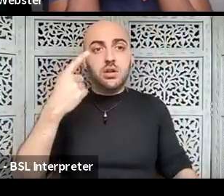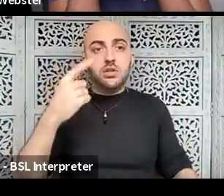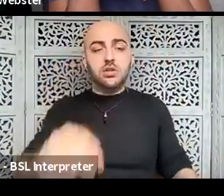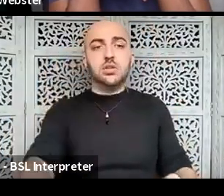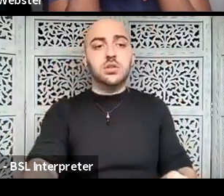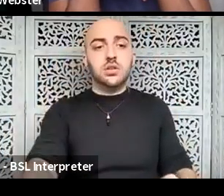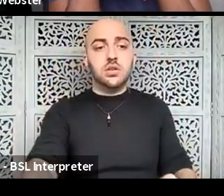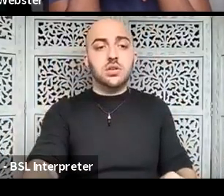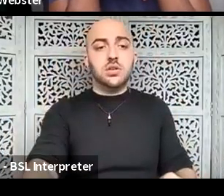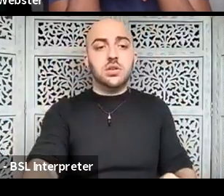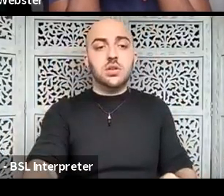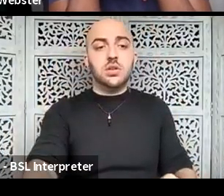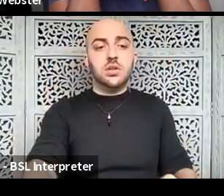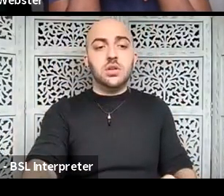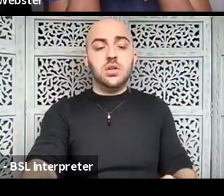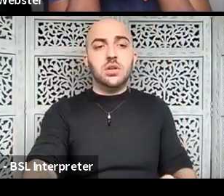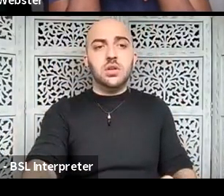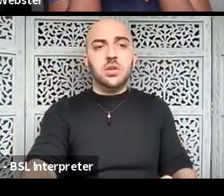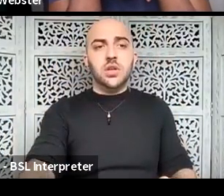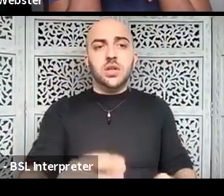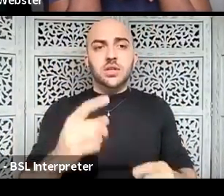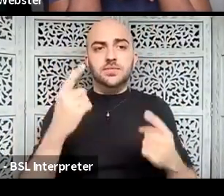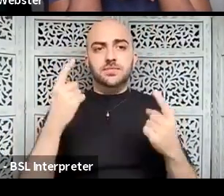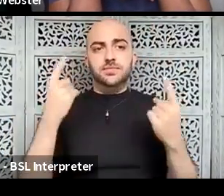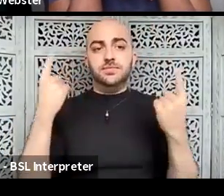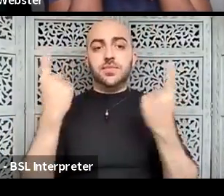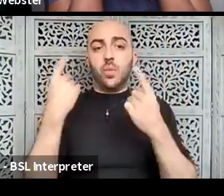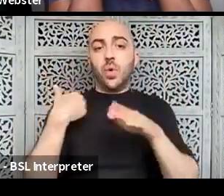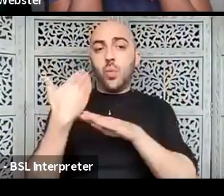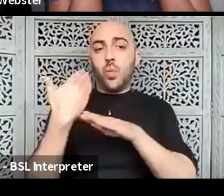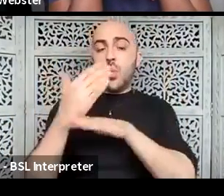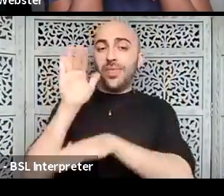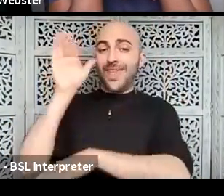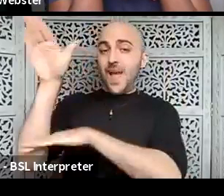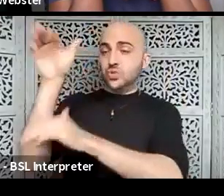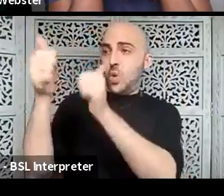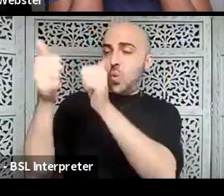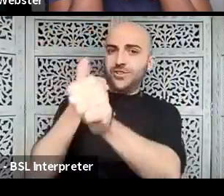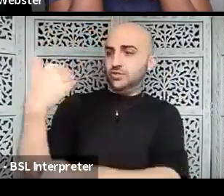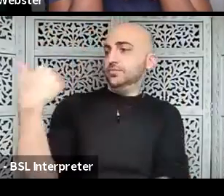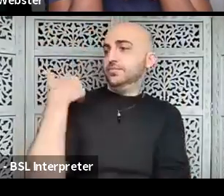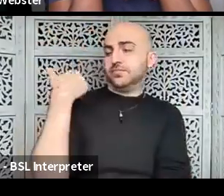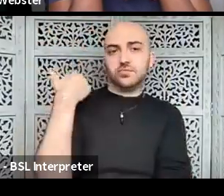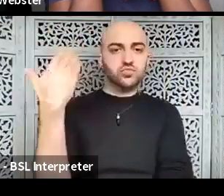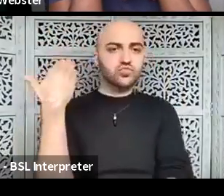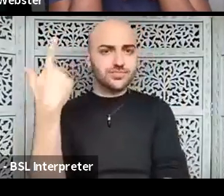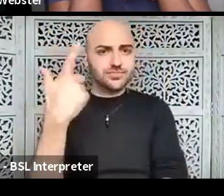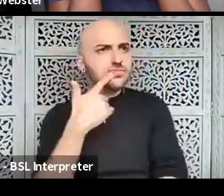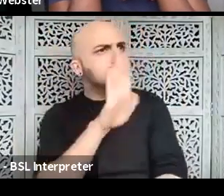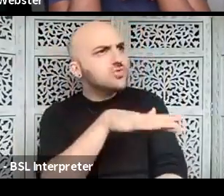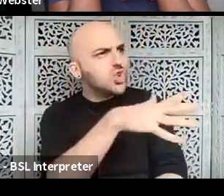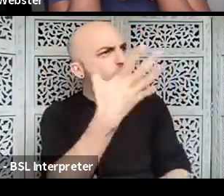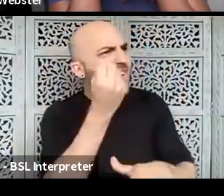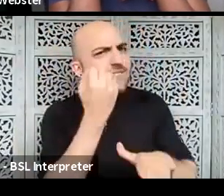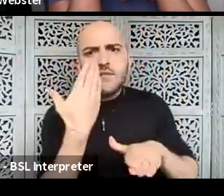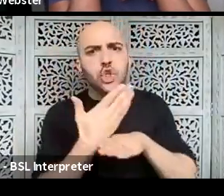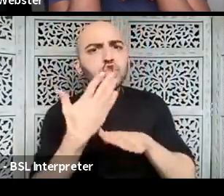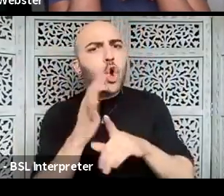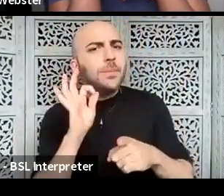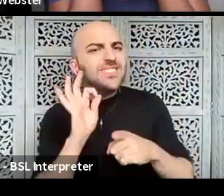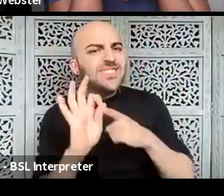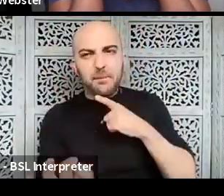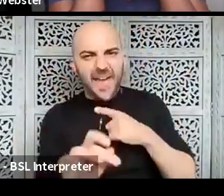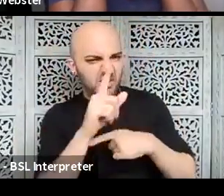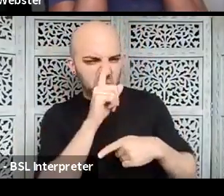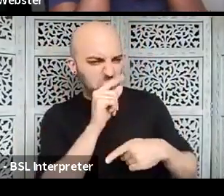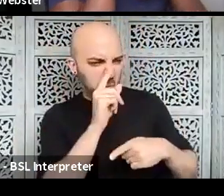we work with from an outside organisation recently came to me and said, oh, have you got a job spec that you could share